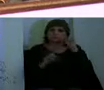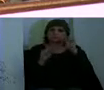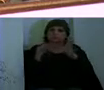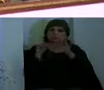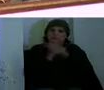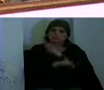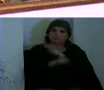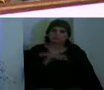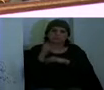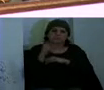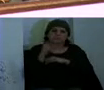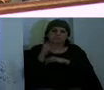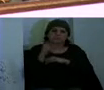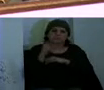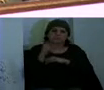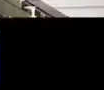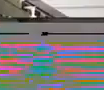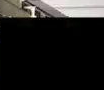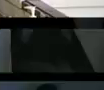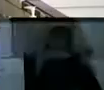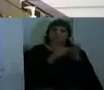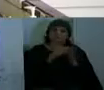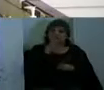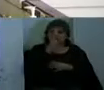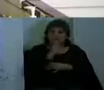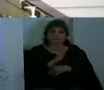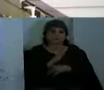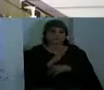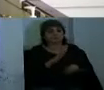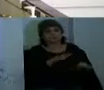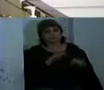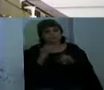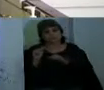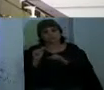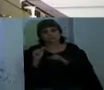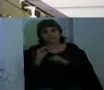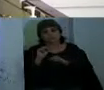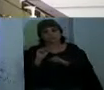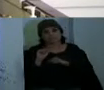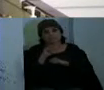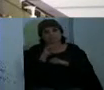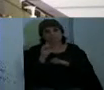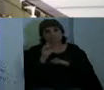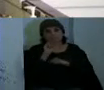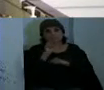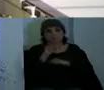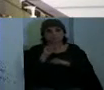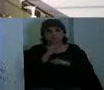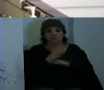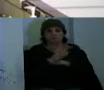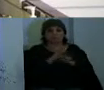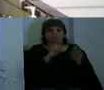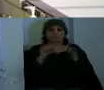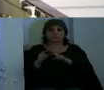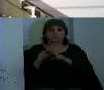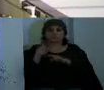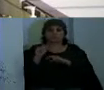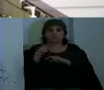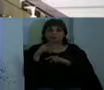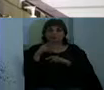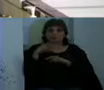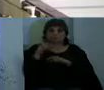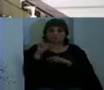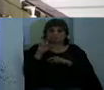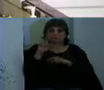thought he was blaspheming. So Jesus left Nazareth and he goes to Capernaum. When he calls his disciples